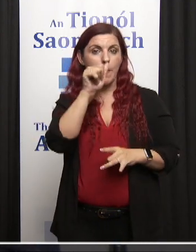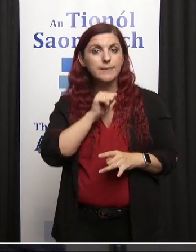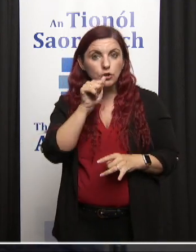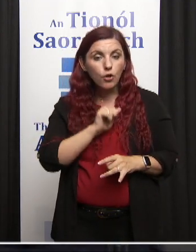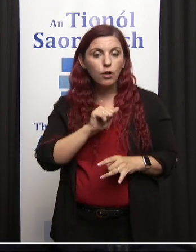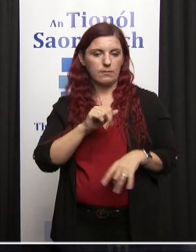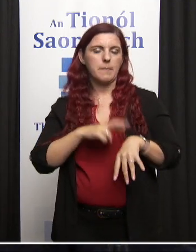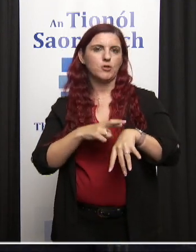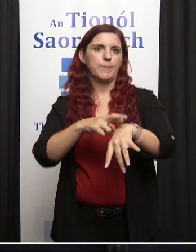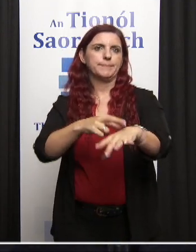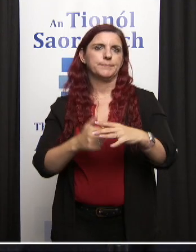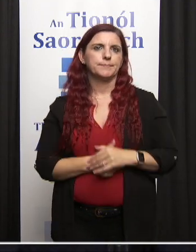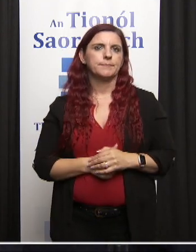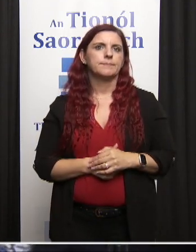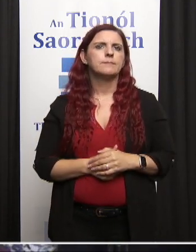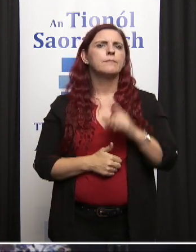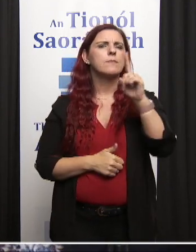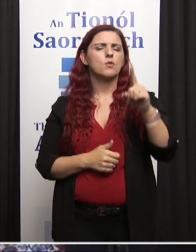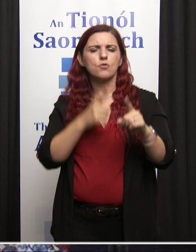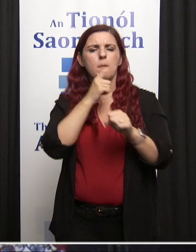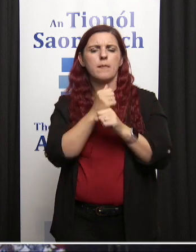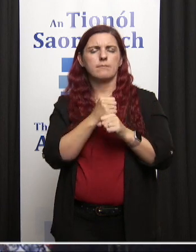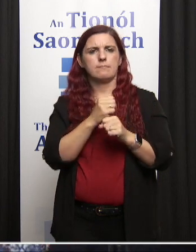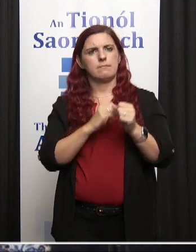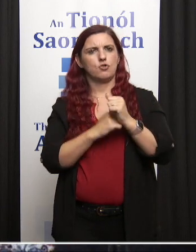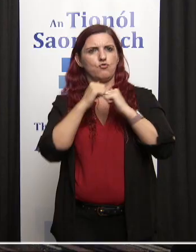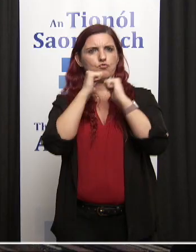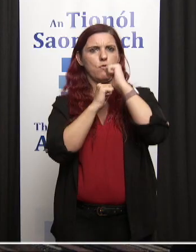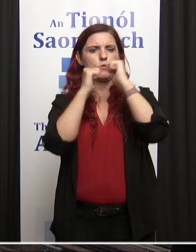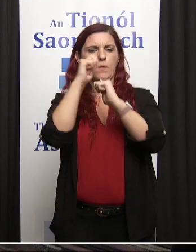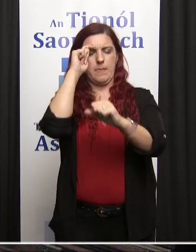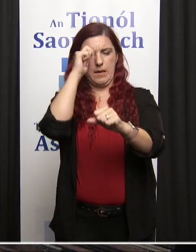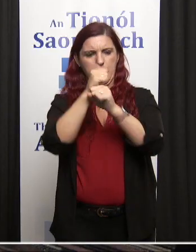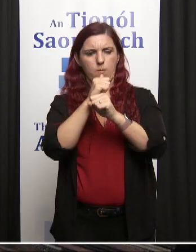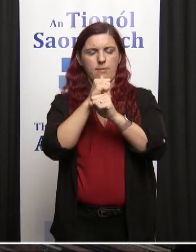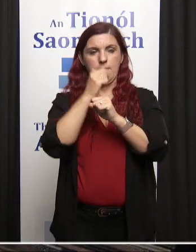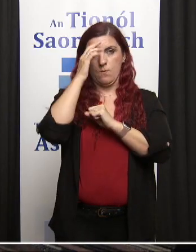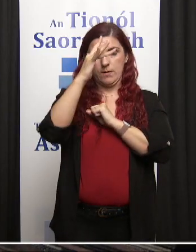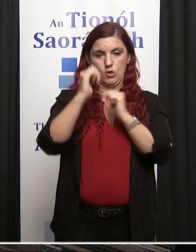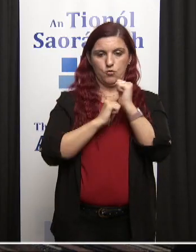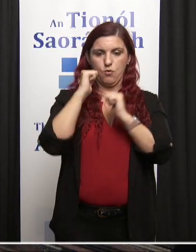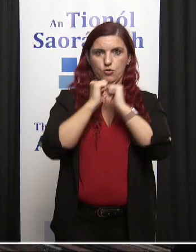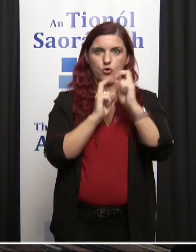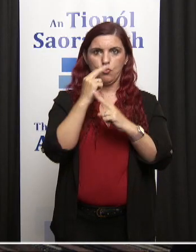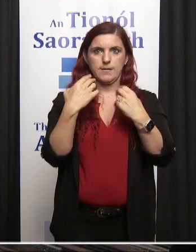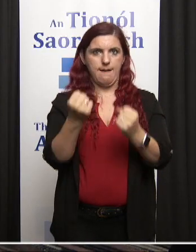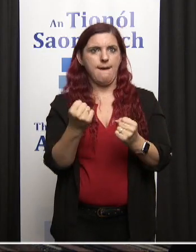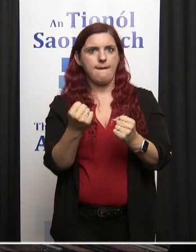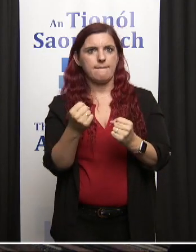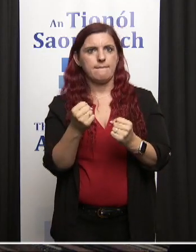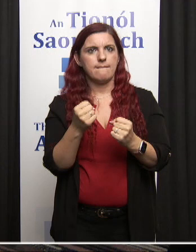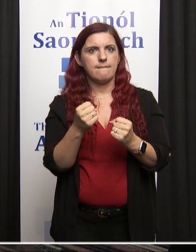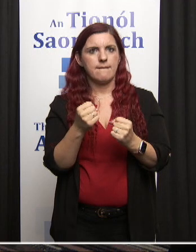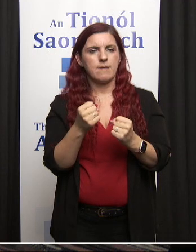would have thought. And just on the structures, Paul, it might be a case where you give the principles, the structure should have the following. And